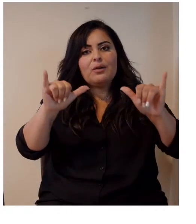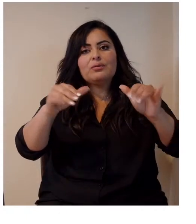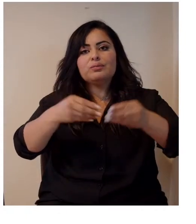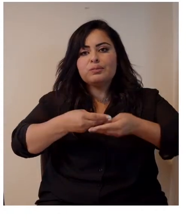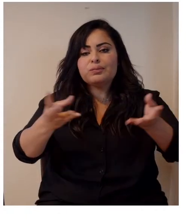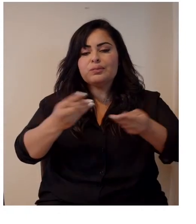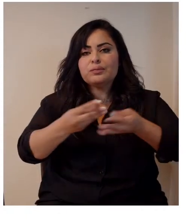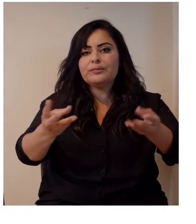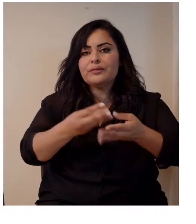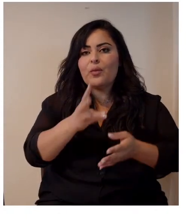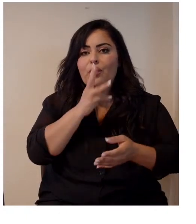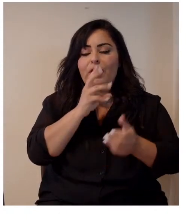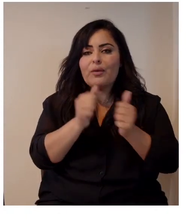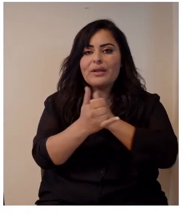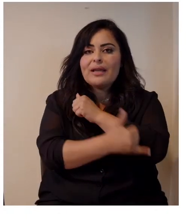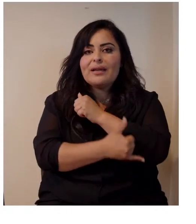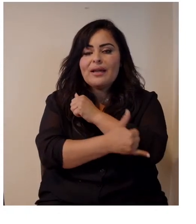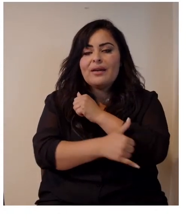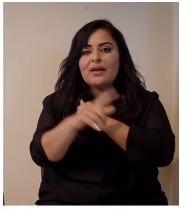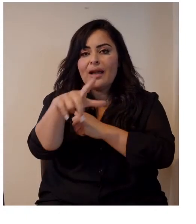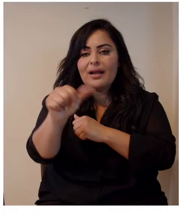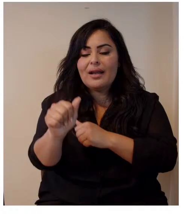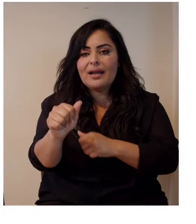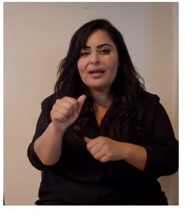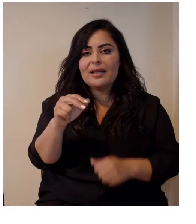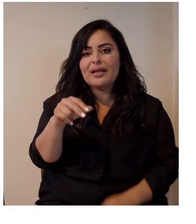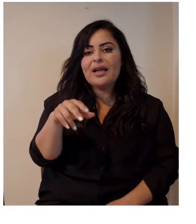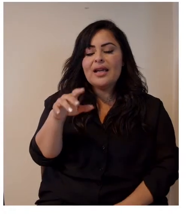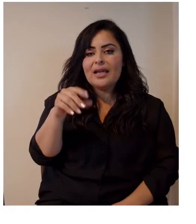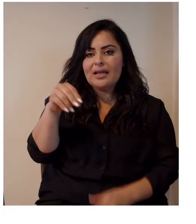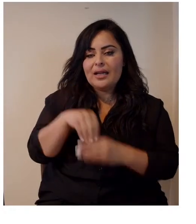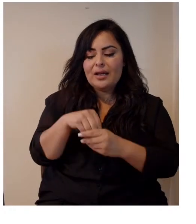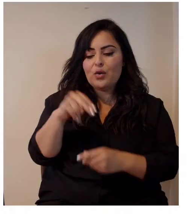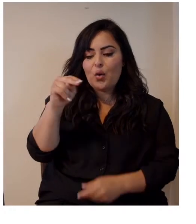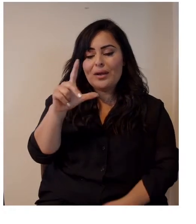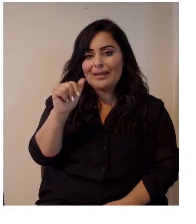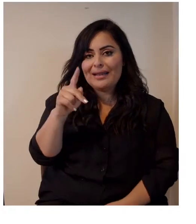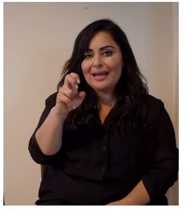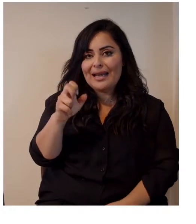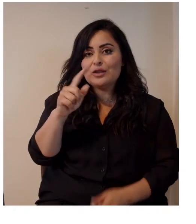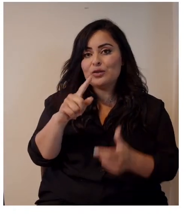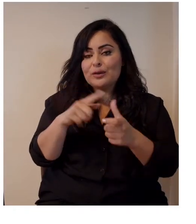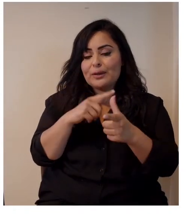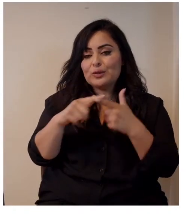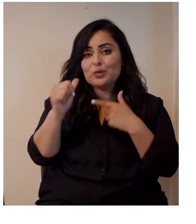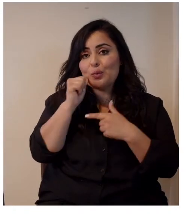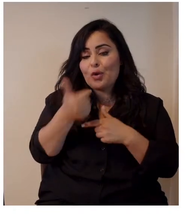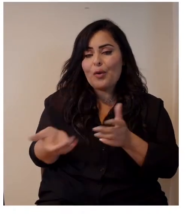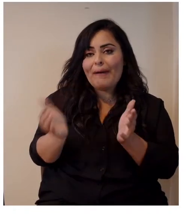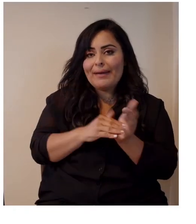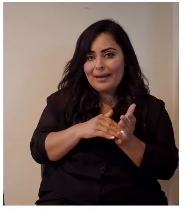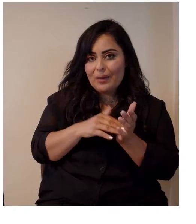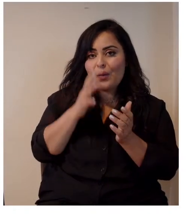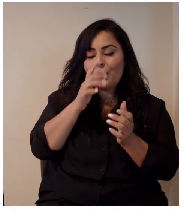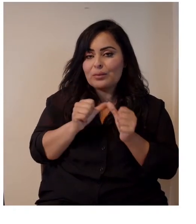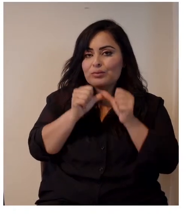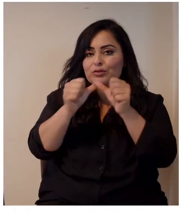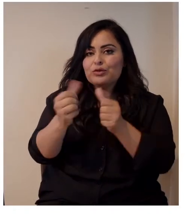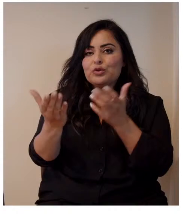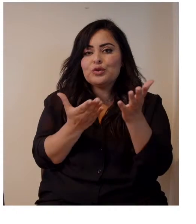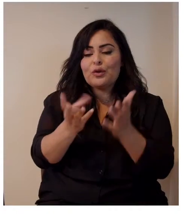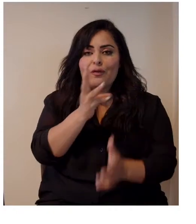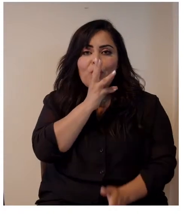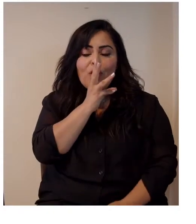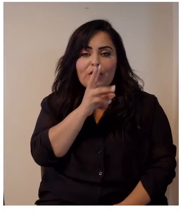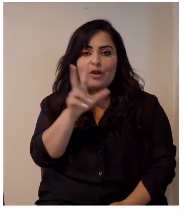partnership with LA County today at 470 North Lake. We will do that again tomorrow from 10 to 3 p.m. We have served